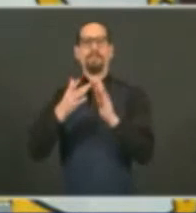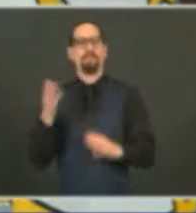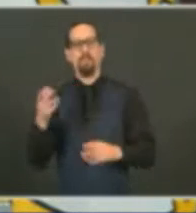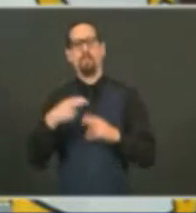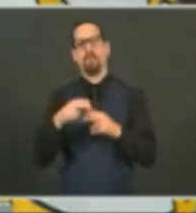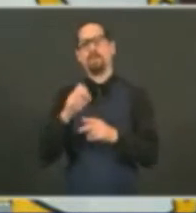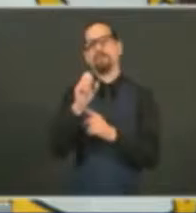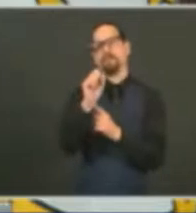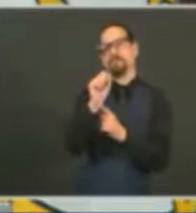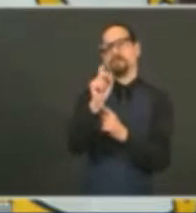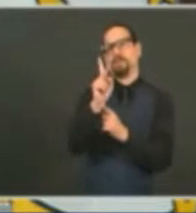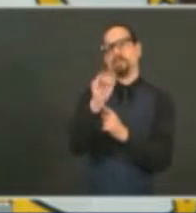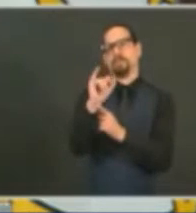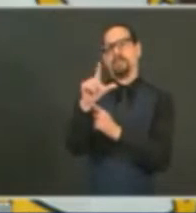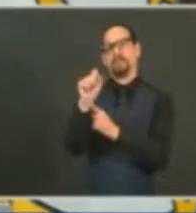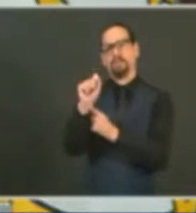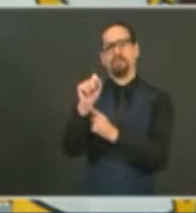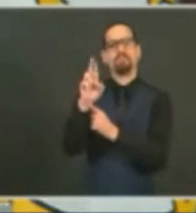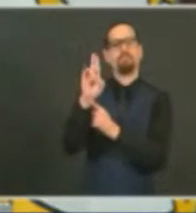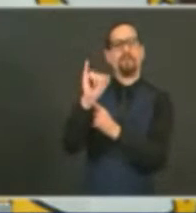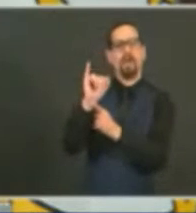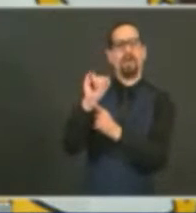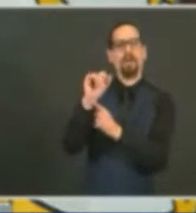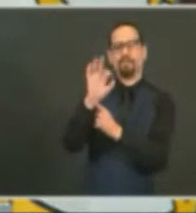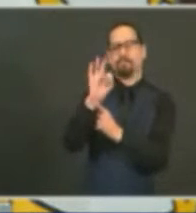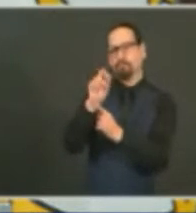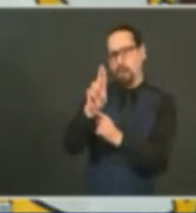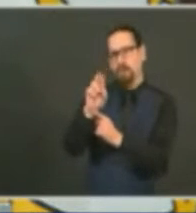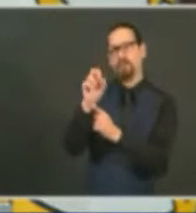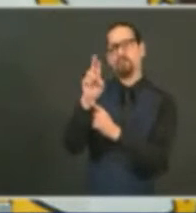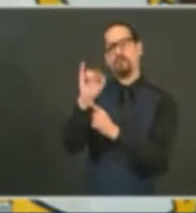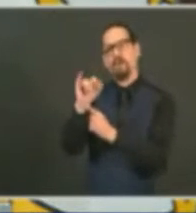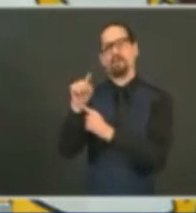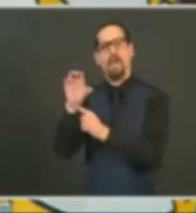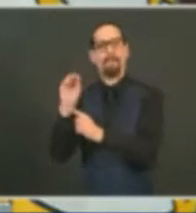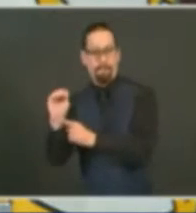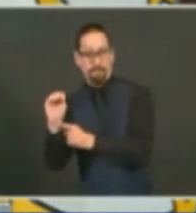skillsforri.com. And hopefully that's up on your screen now.